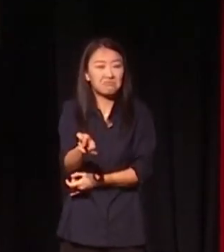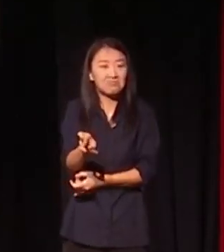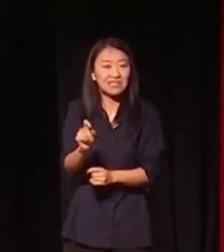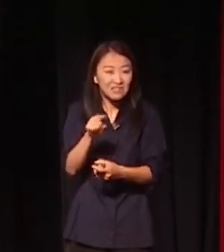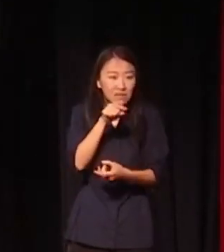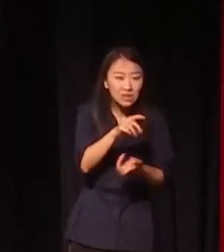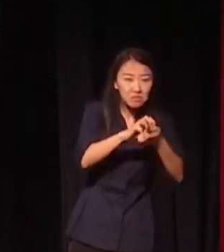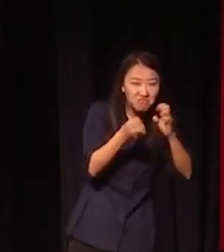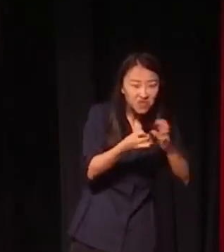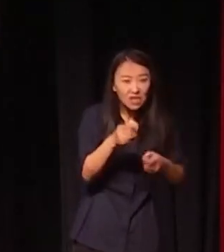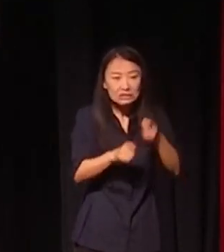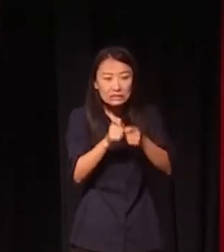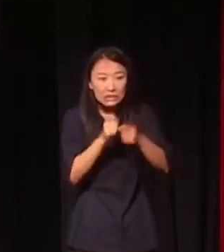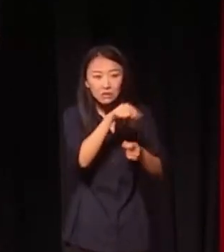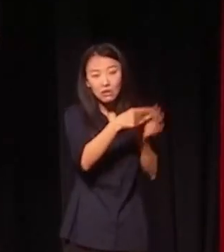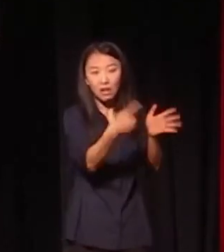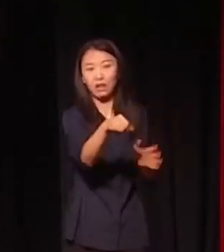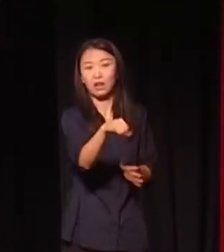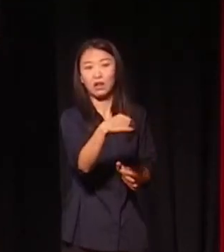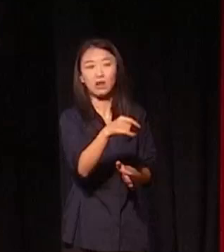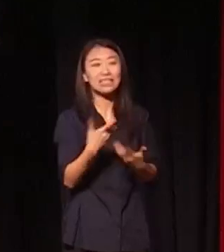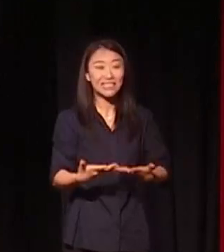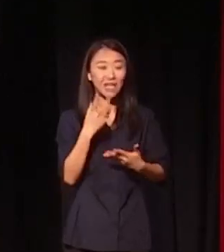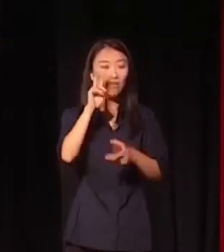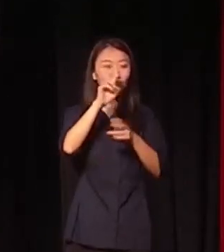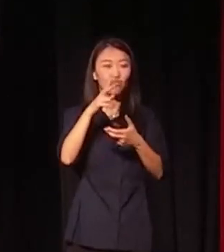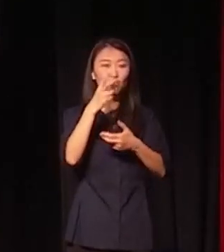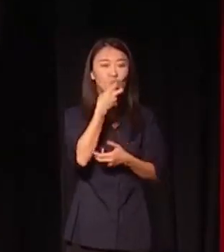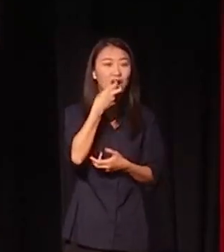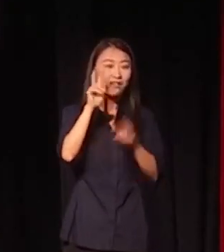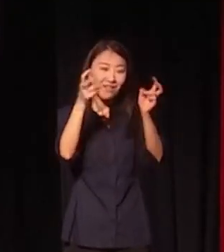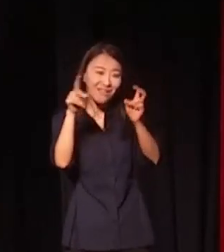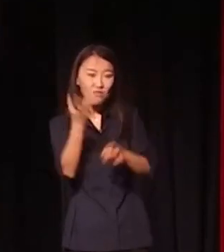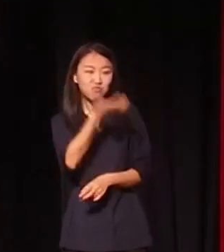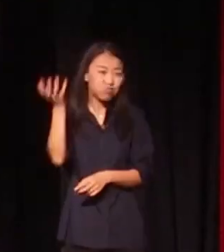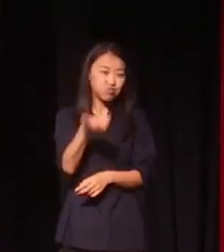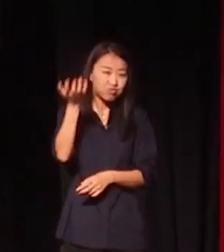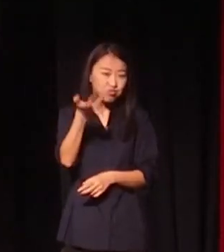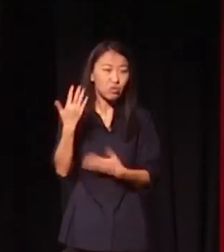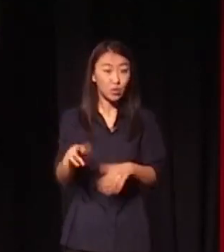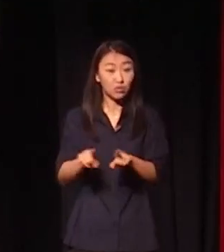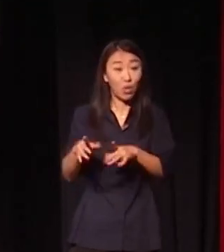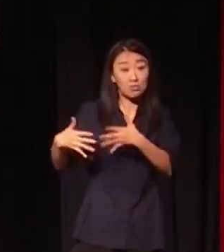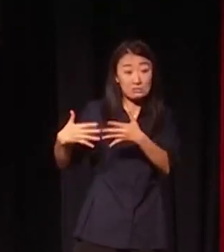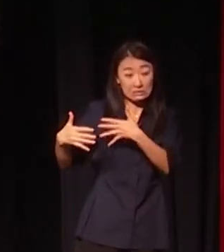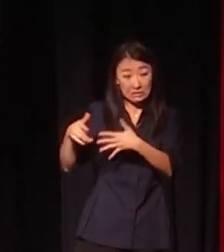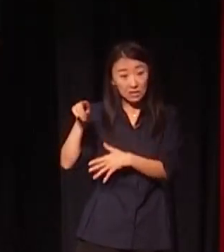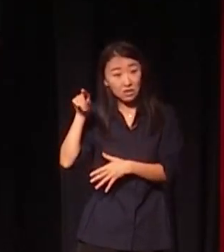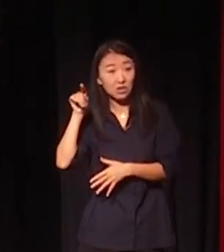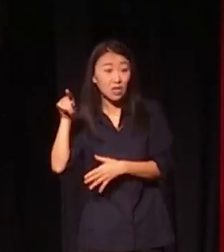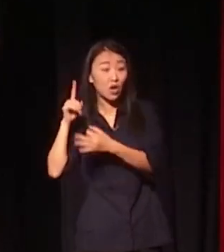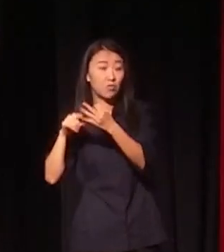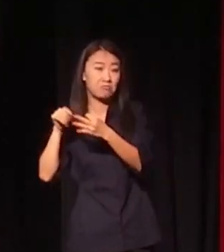complex information being presented. So this is a very hot topic for us. And my colleague, Marcia de Mulder, who is based in